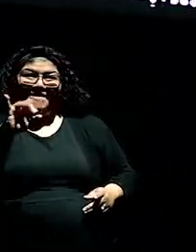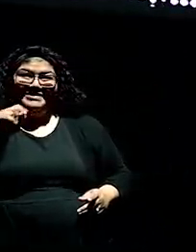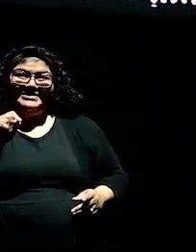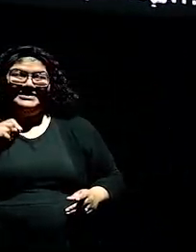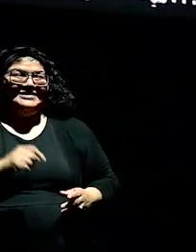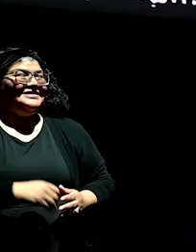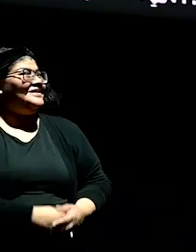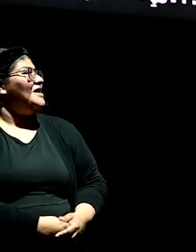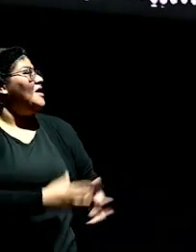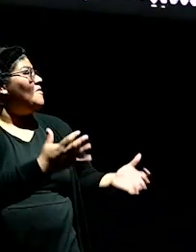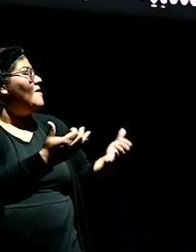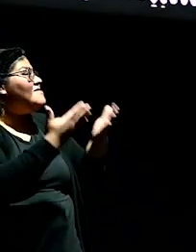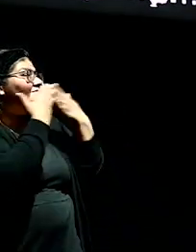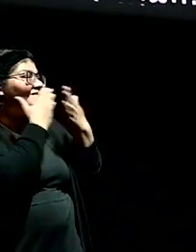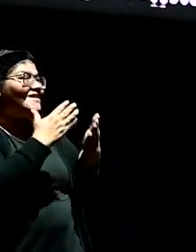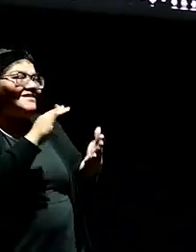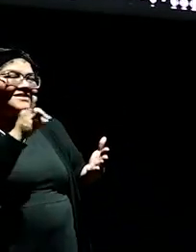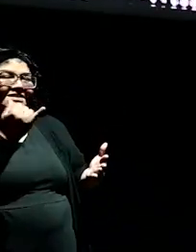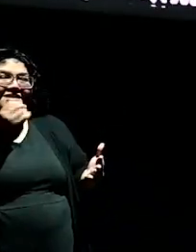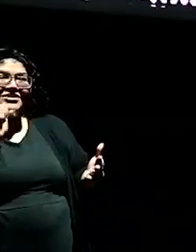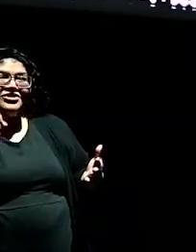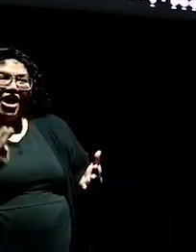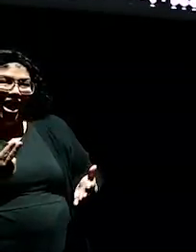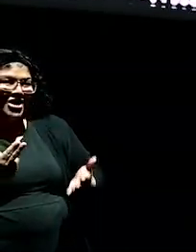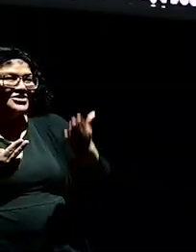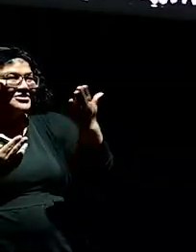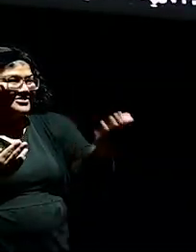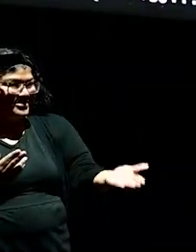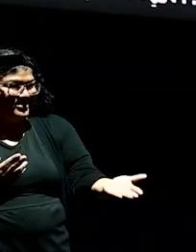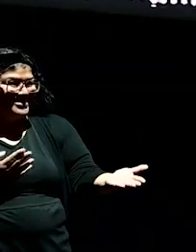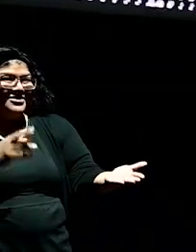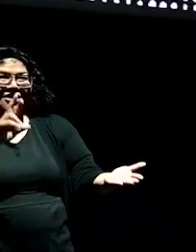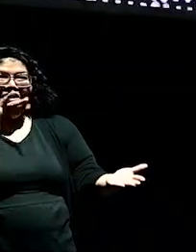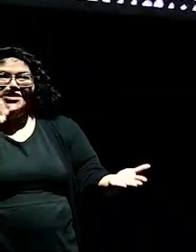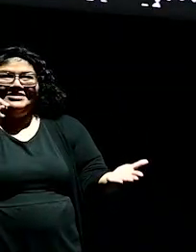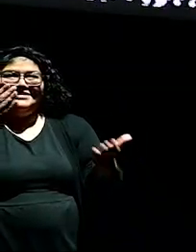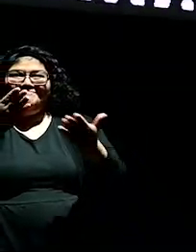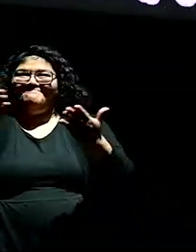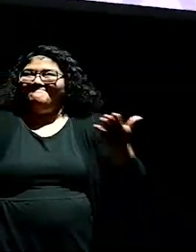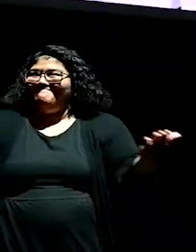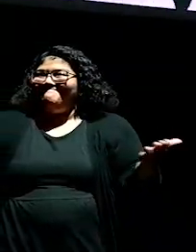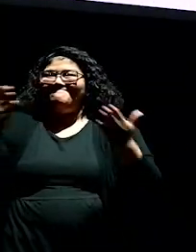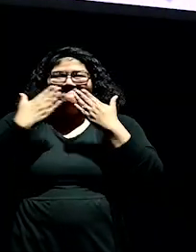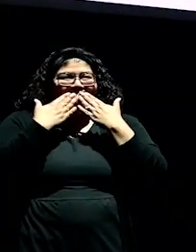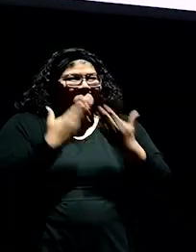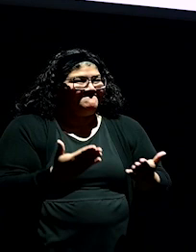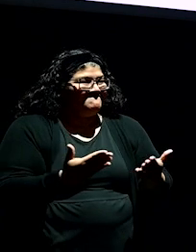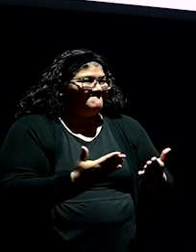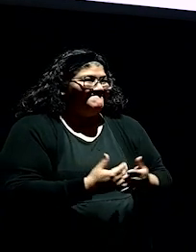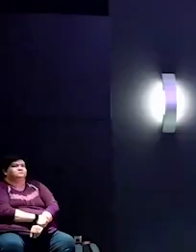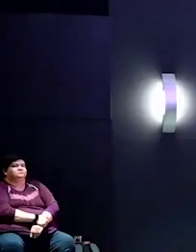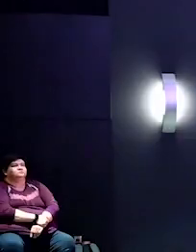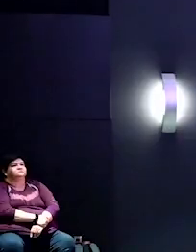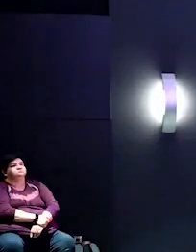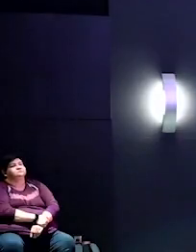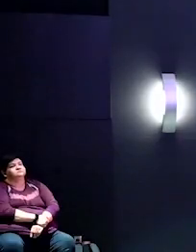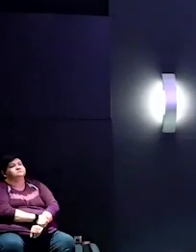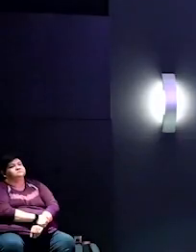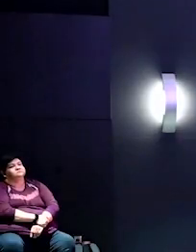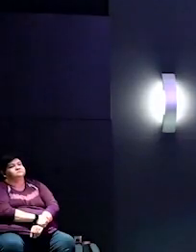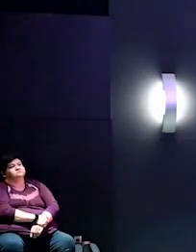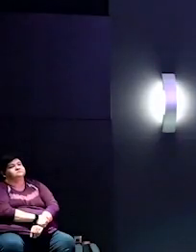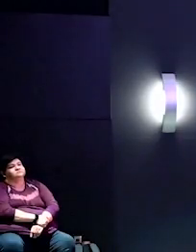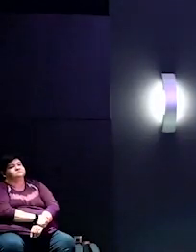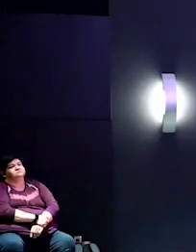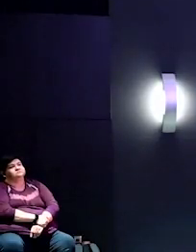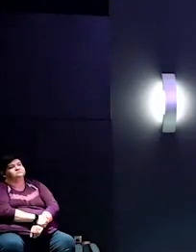I wanted to thank Josh and RIT. It's been really impressive to walk